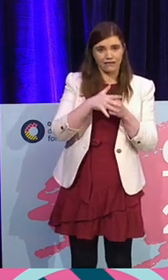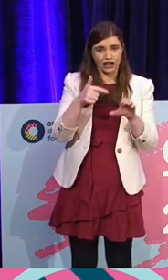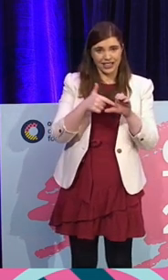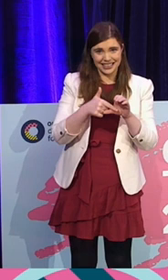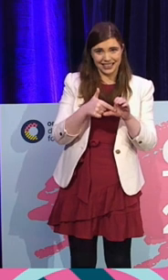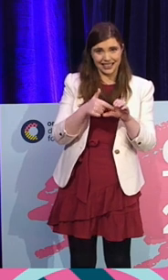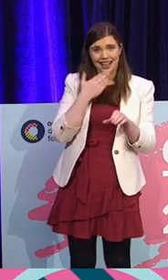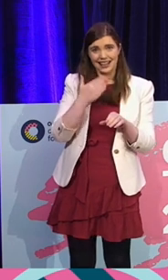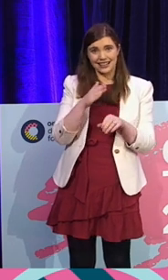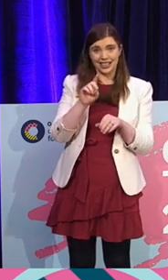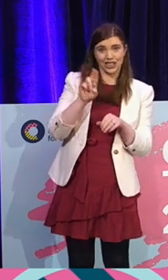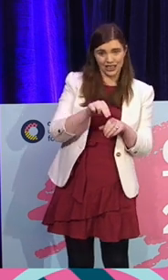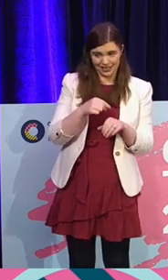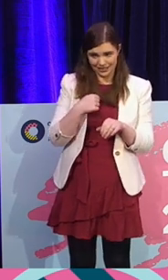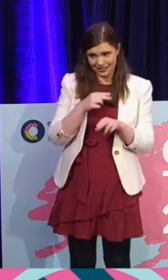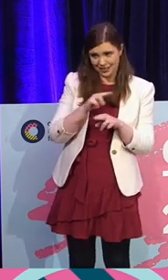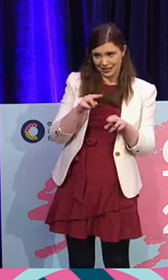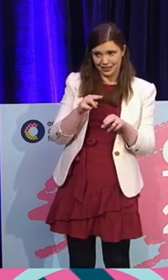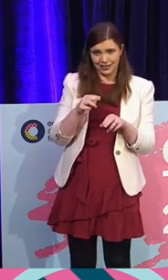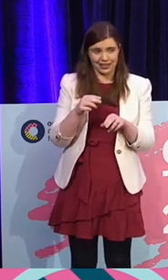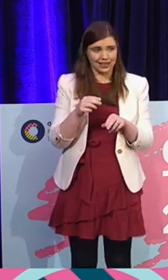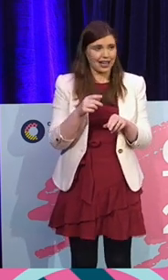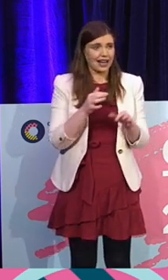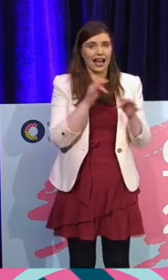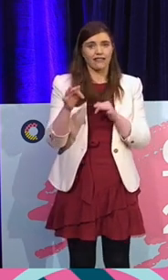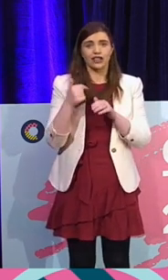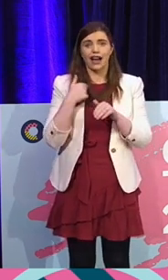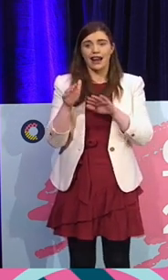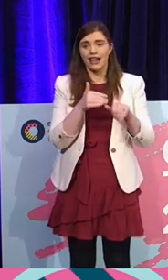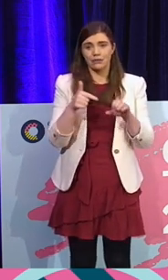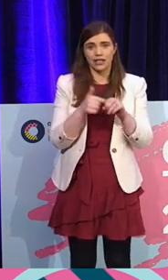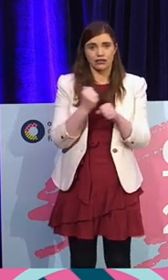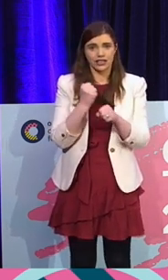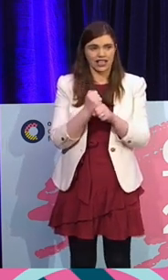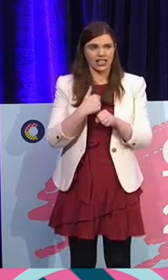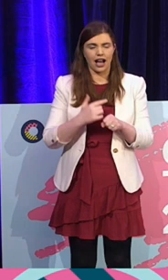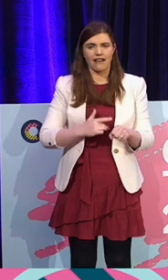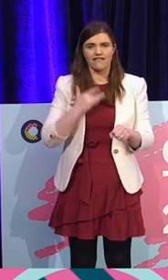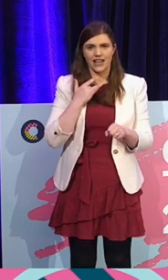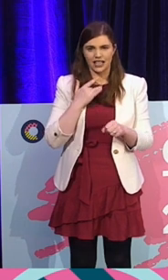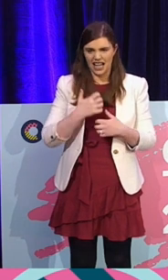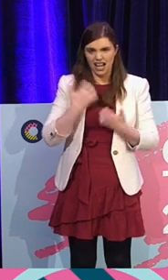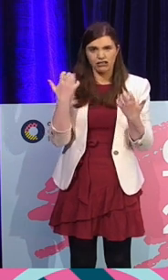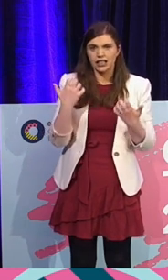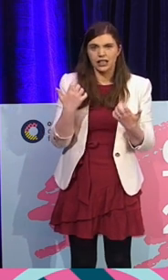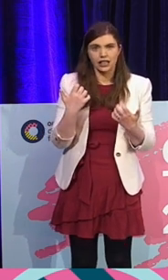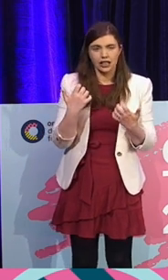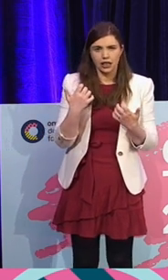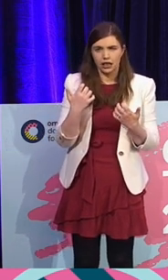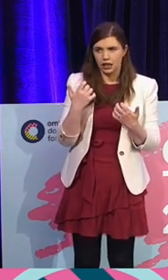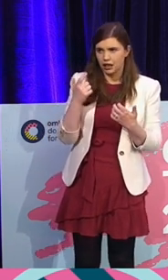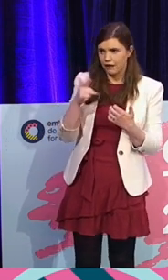hon. After I came out of this, after I came out of the petrol station, I felt so angry. I felt